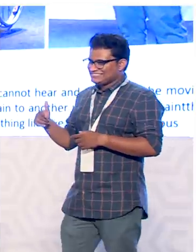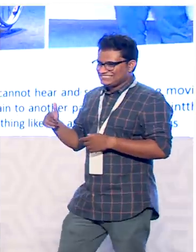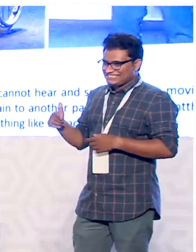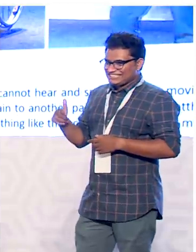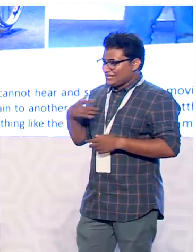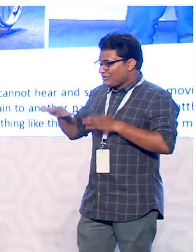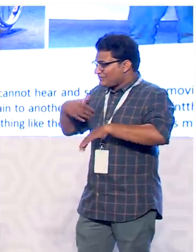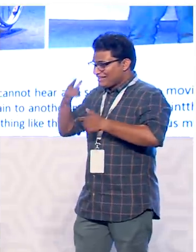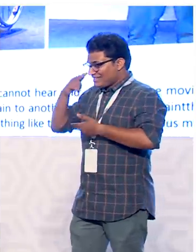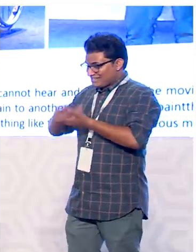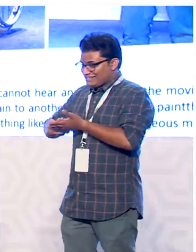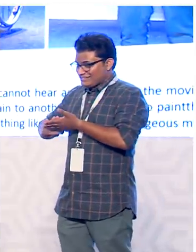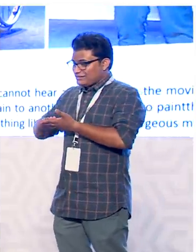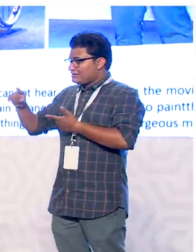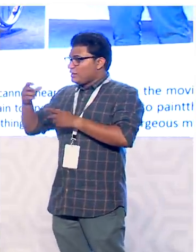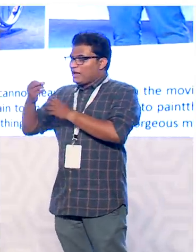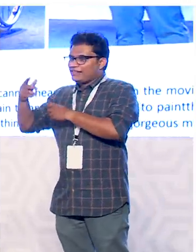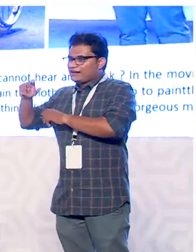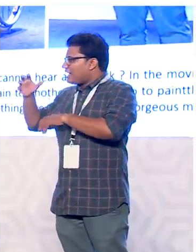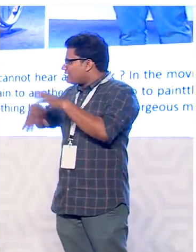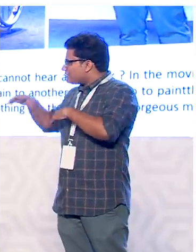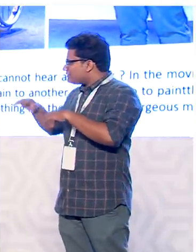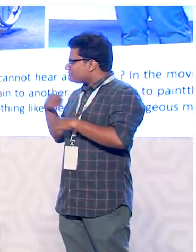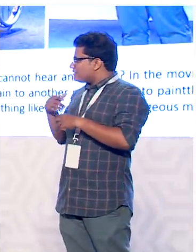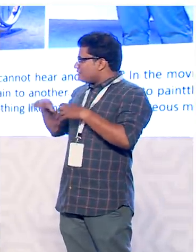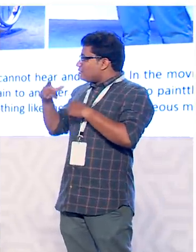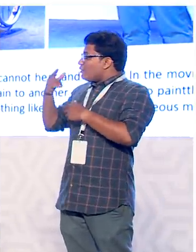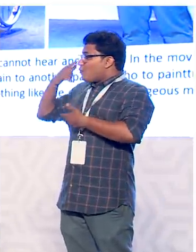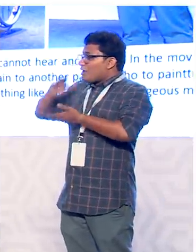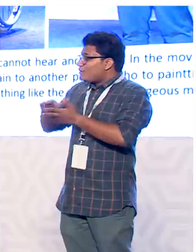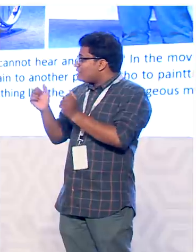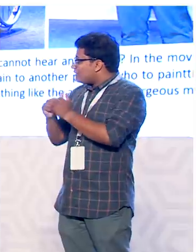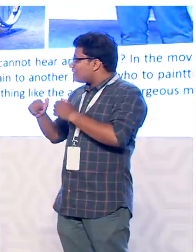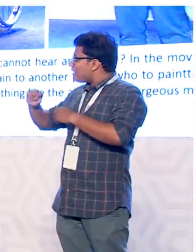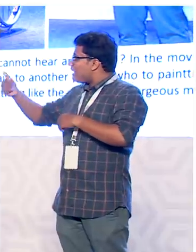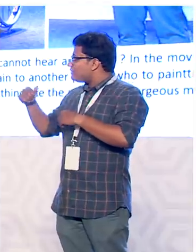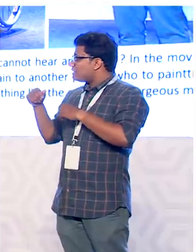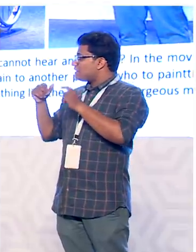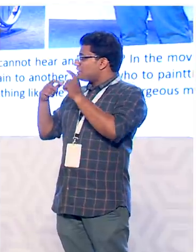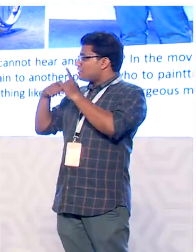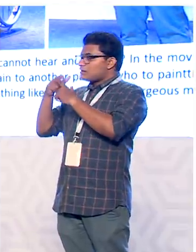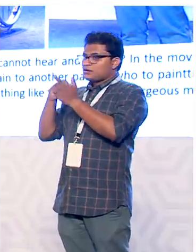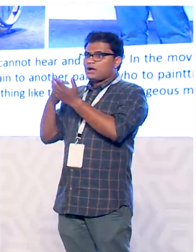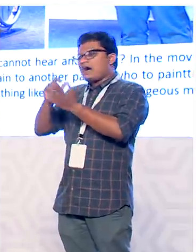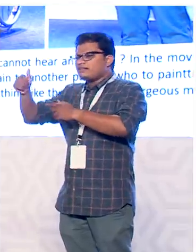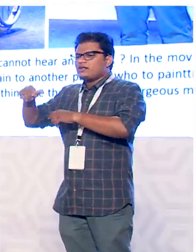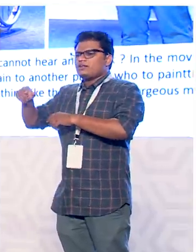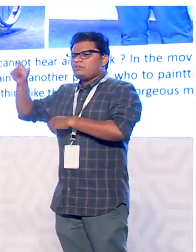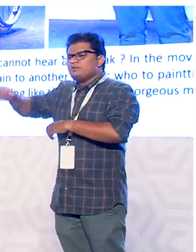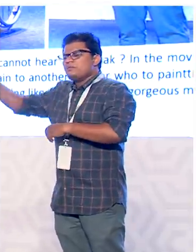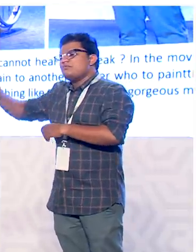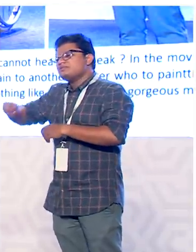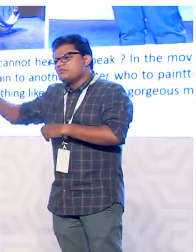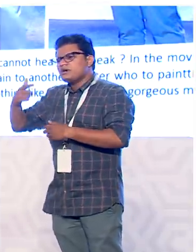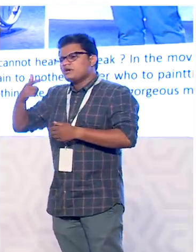When I acted as wife to Shobhan Babu. And when I acted as a wife to Krishnam Raju, same thing. Director tells me he's your